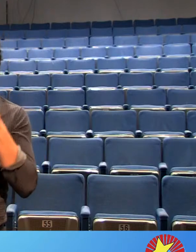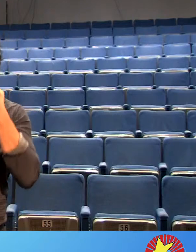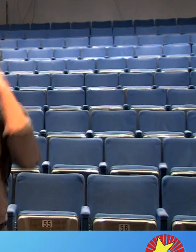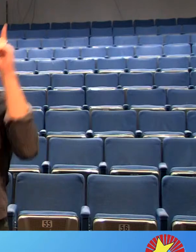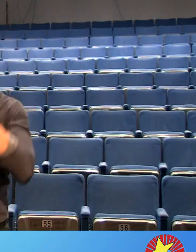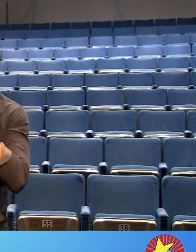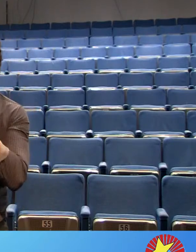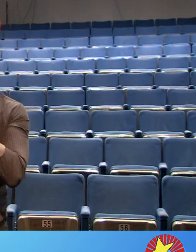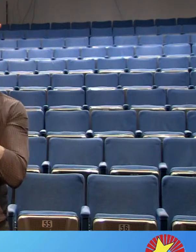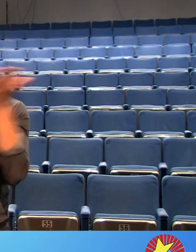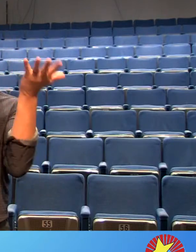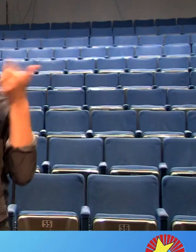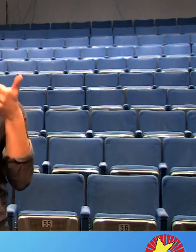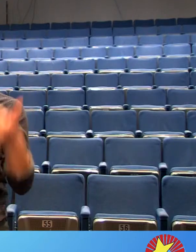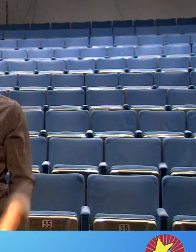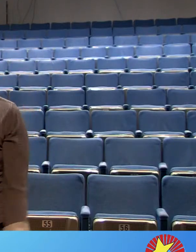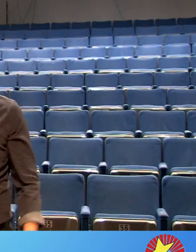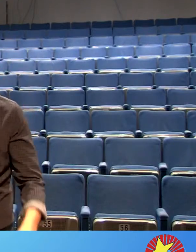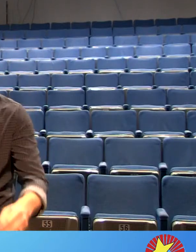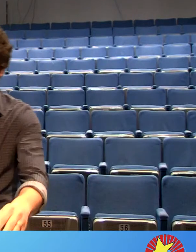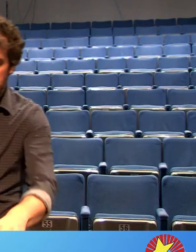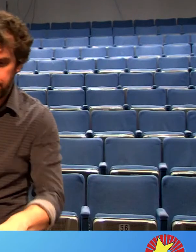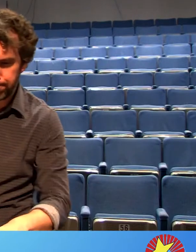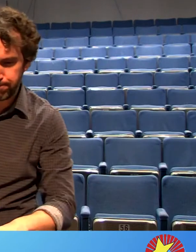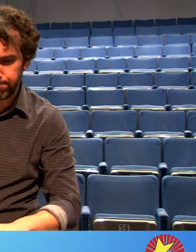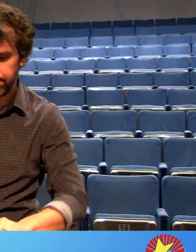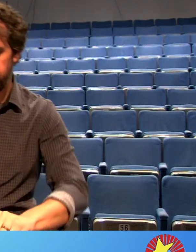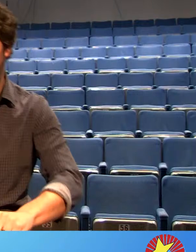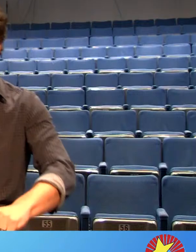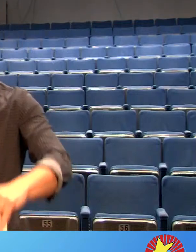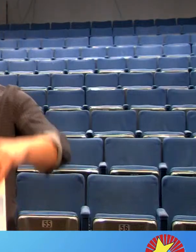numbers indicate that there has been growth.